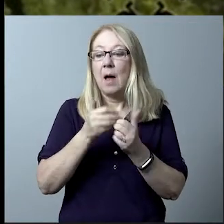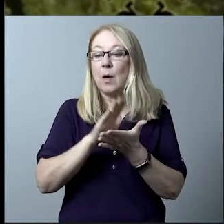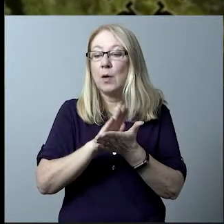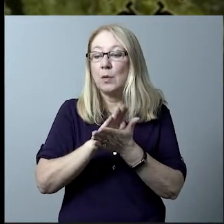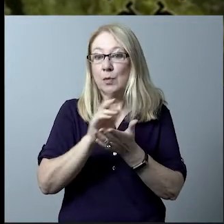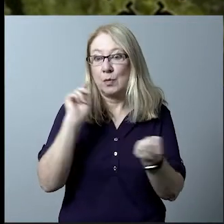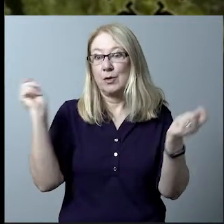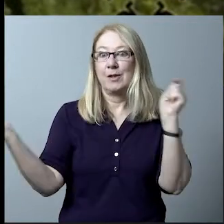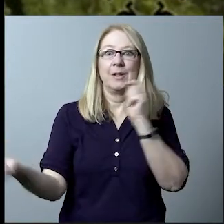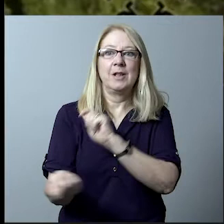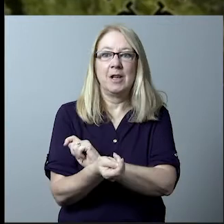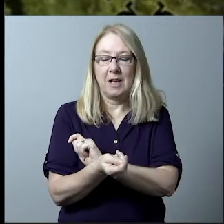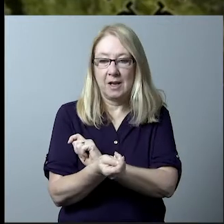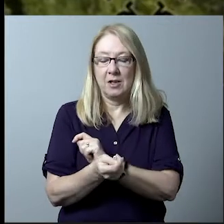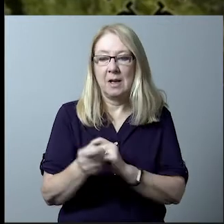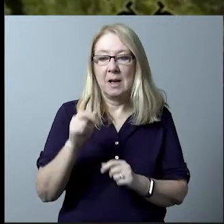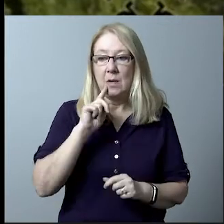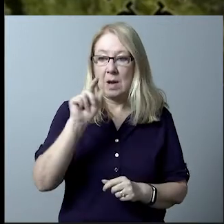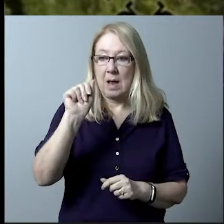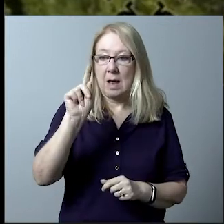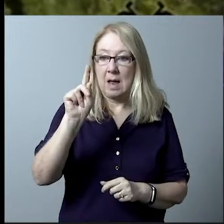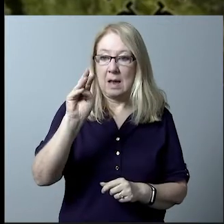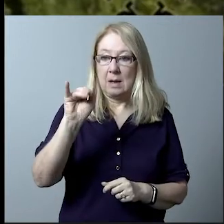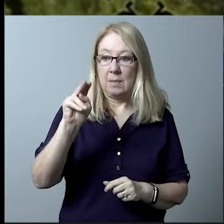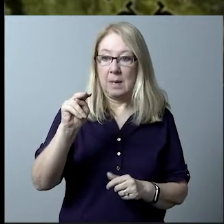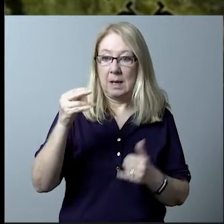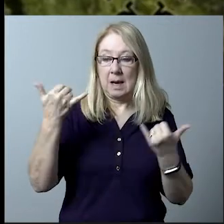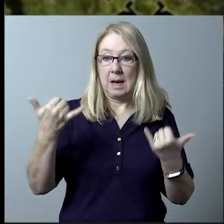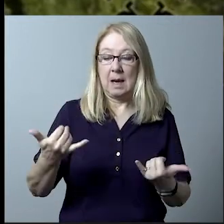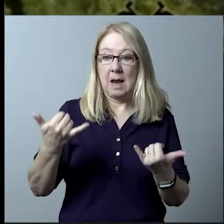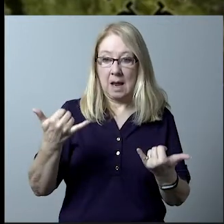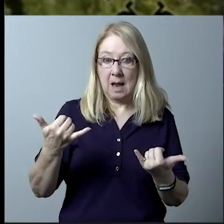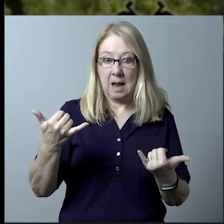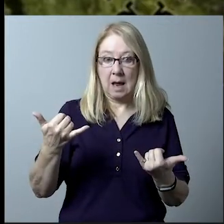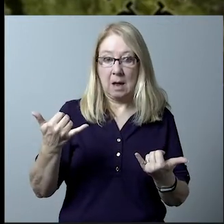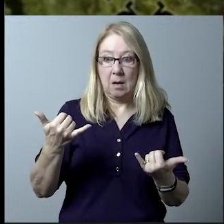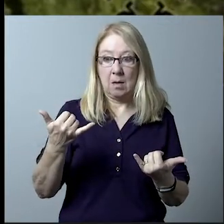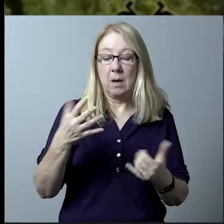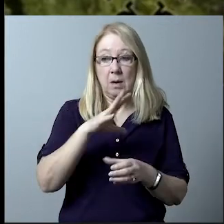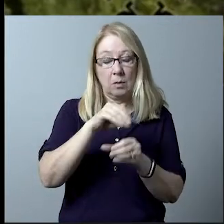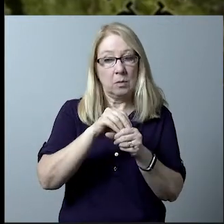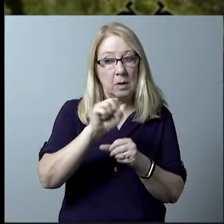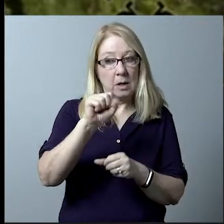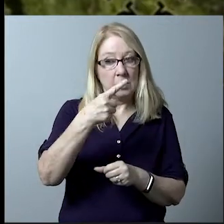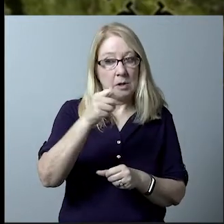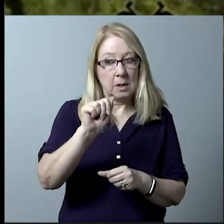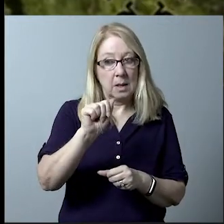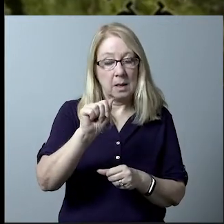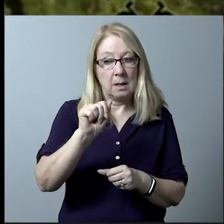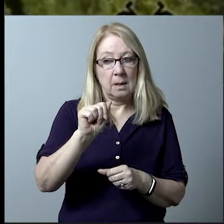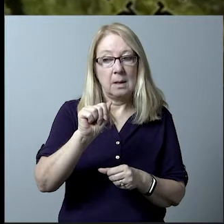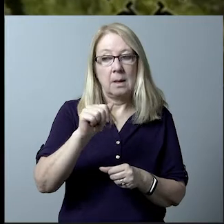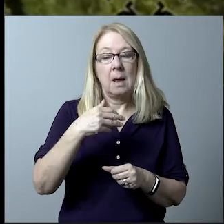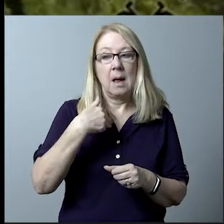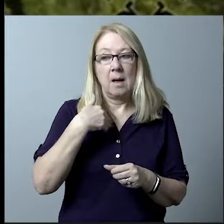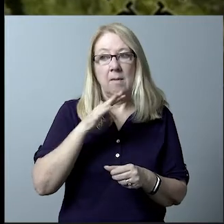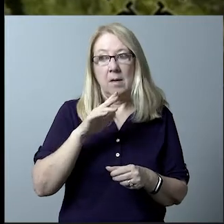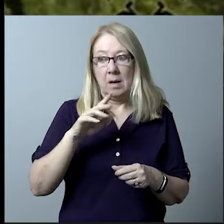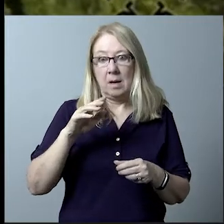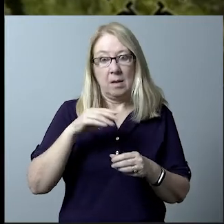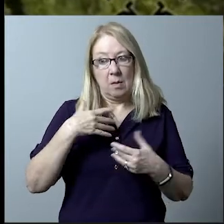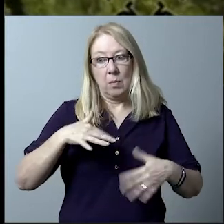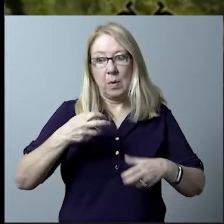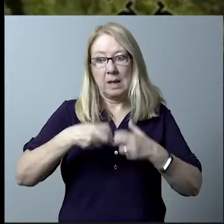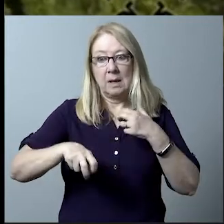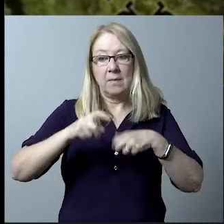of the pandemic and how school has had to change, administration now, and including SGA, is